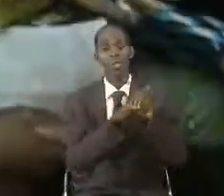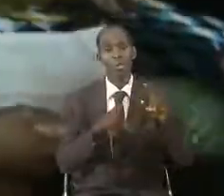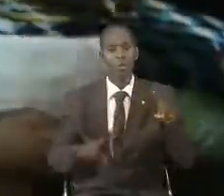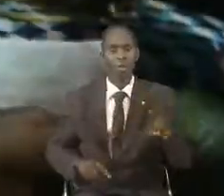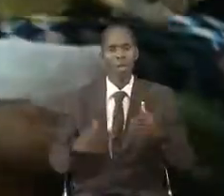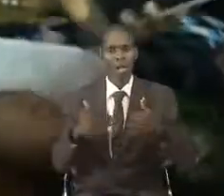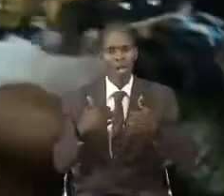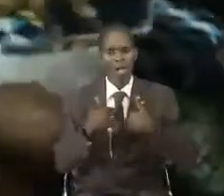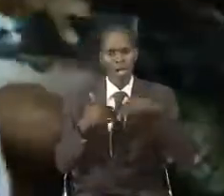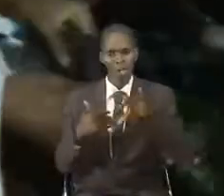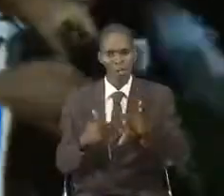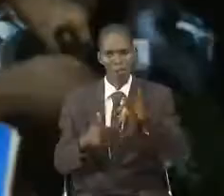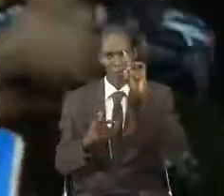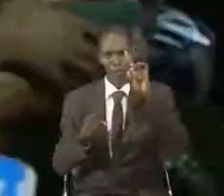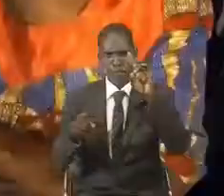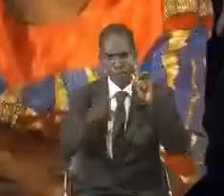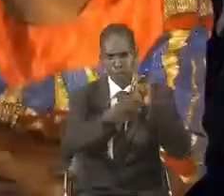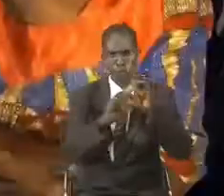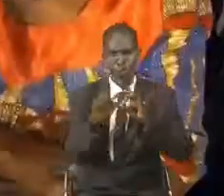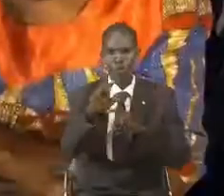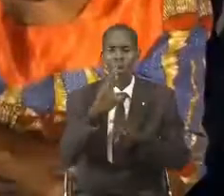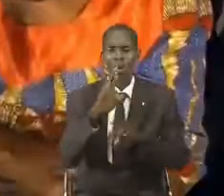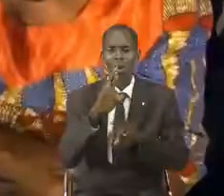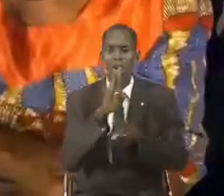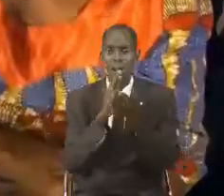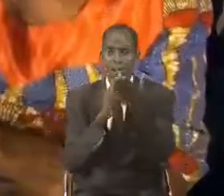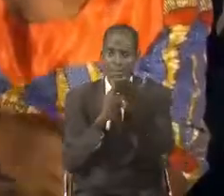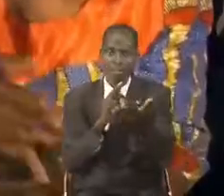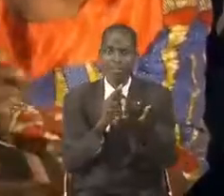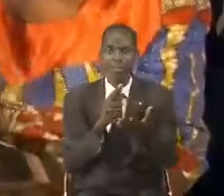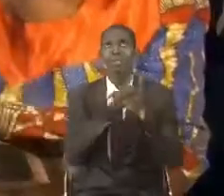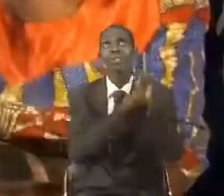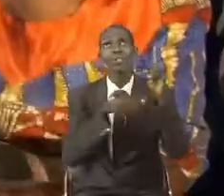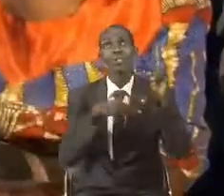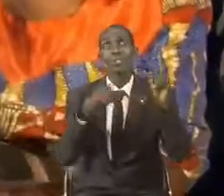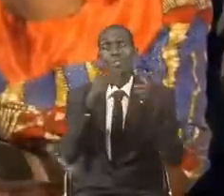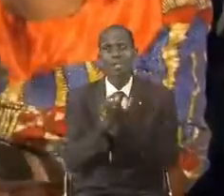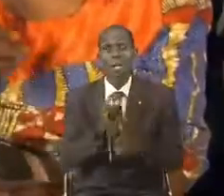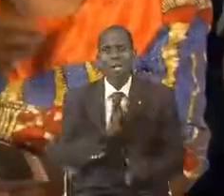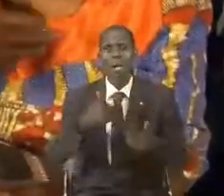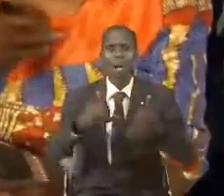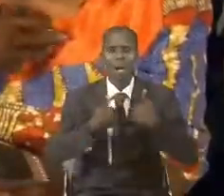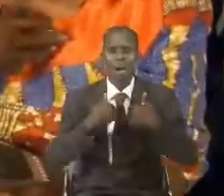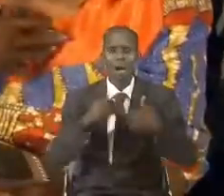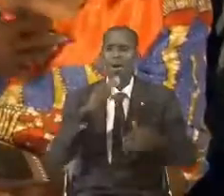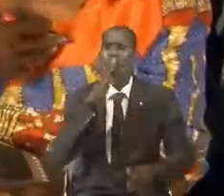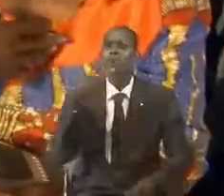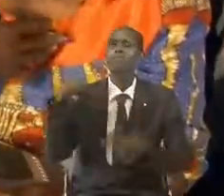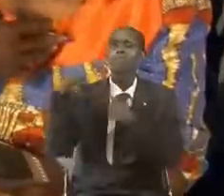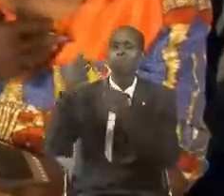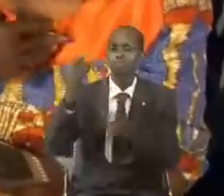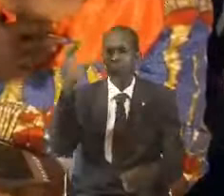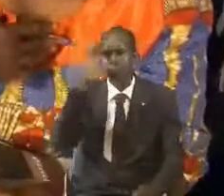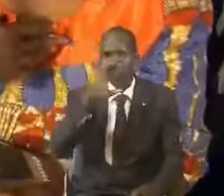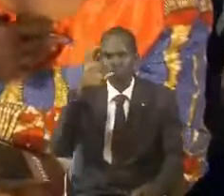and eyes closed. The Lord has located you where you are. He said, I've been looking for